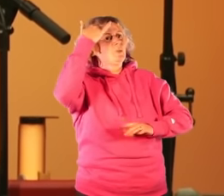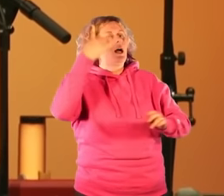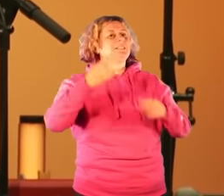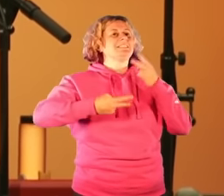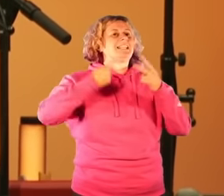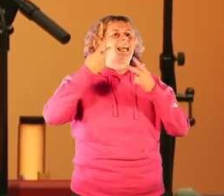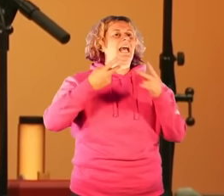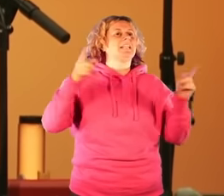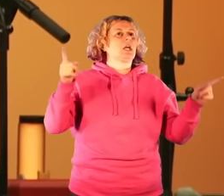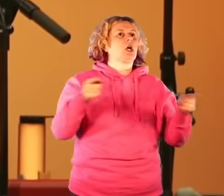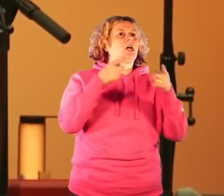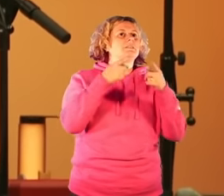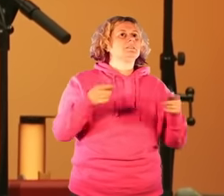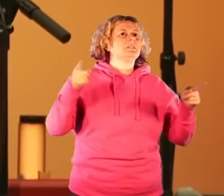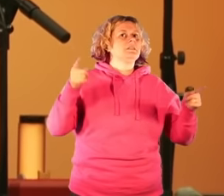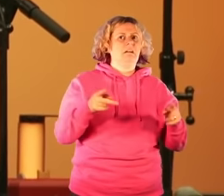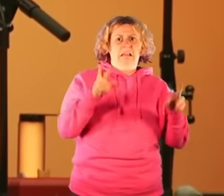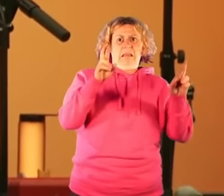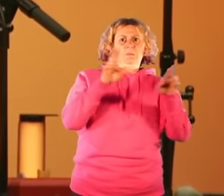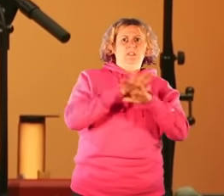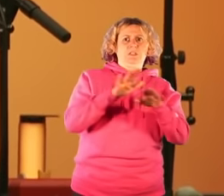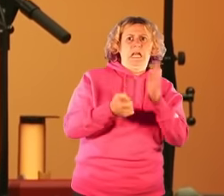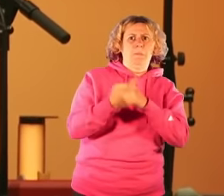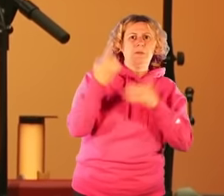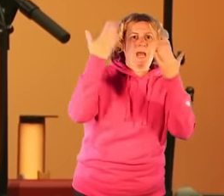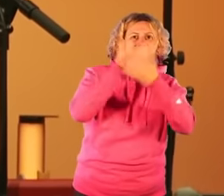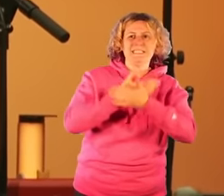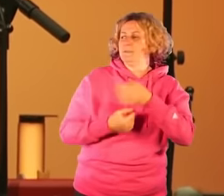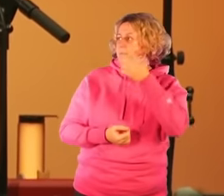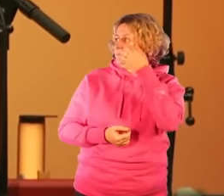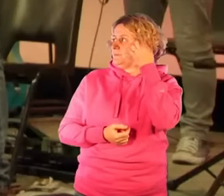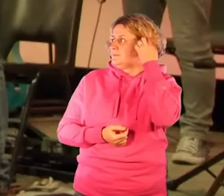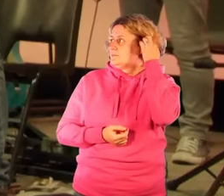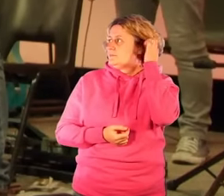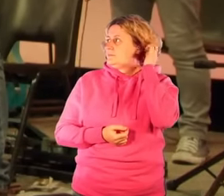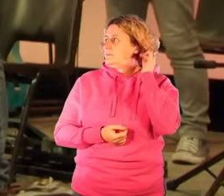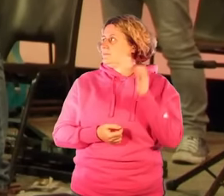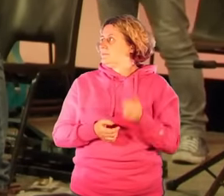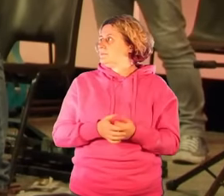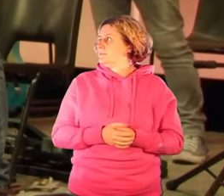concert. Let's hope that doesn't happen tonight. Who do you think that might be?